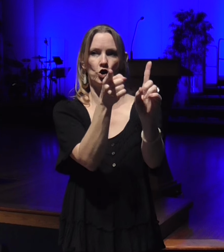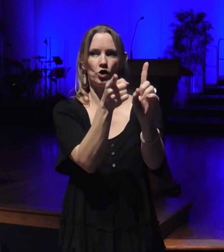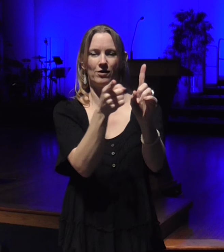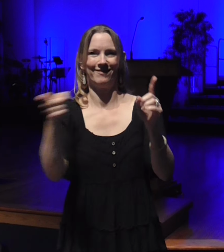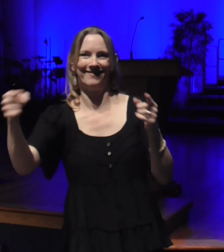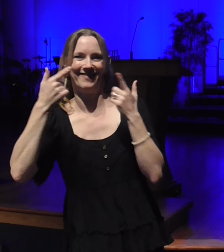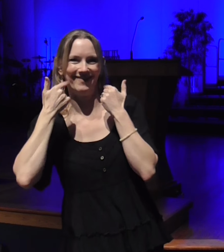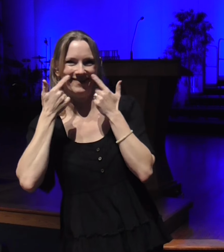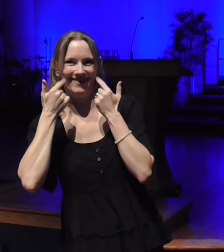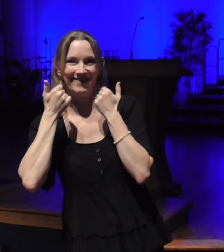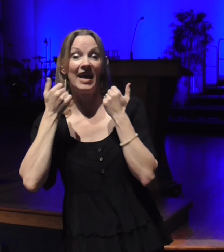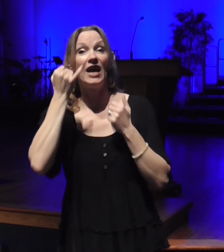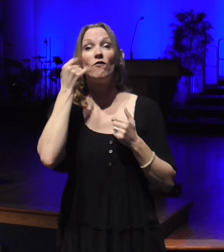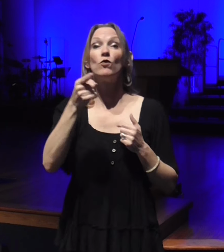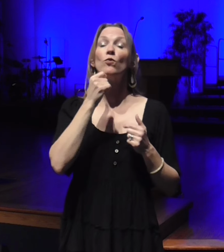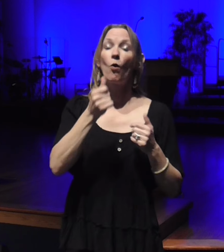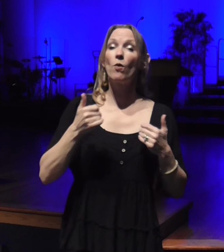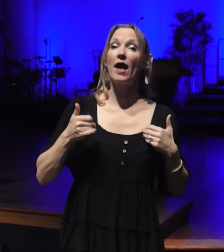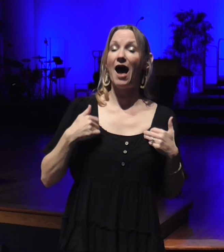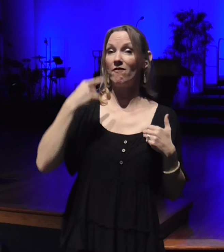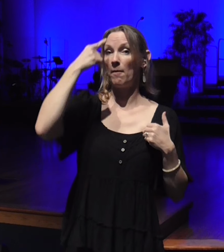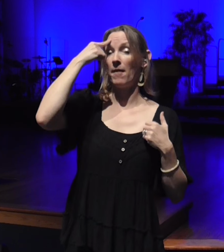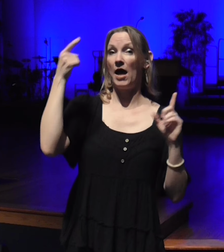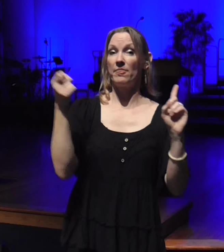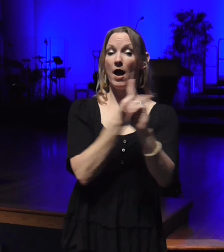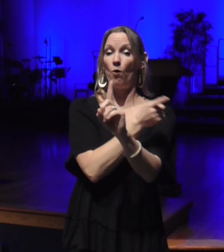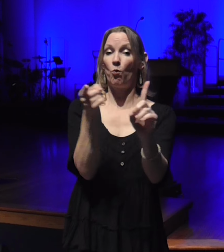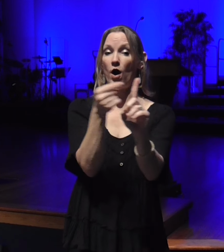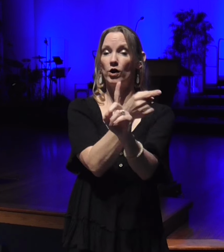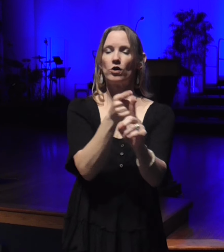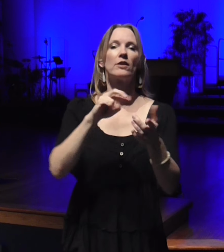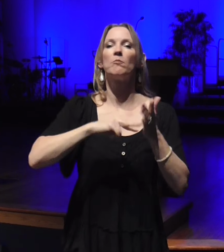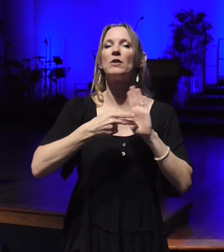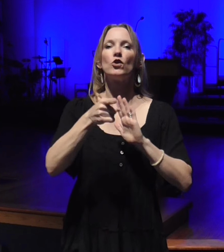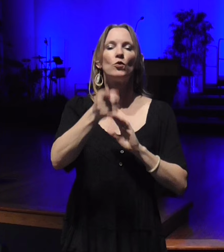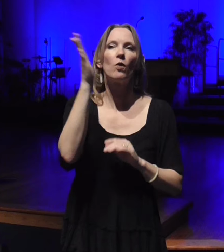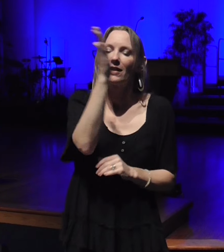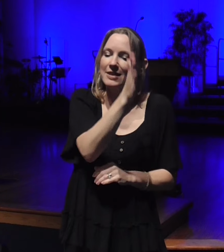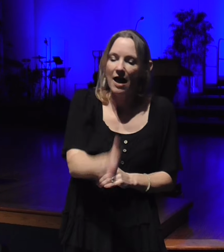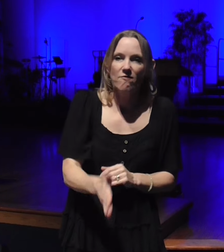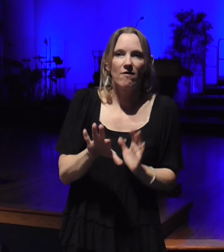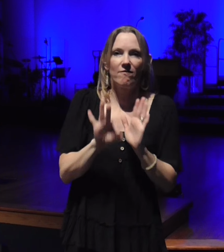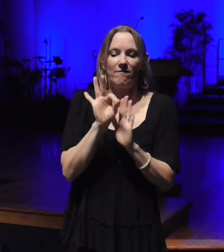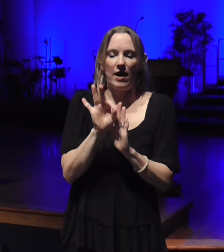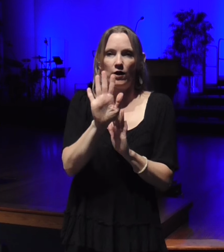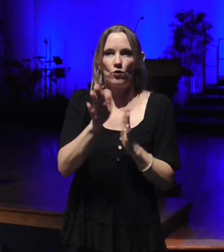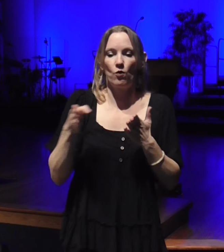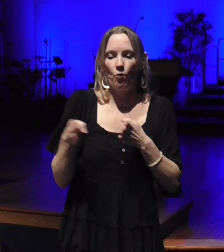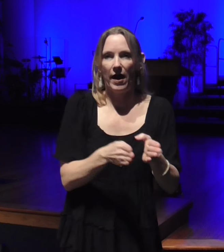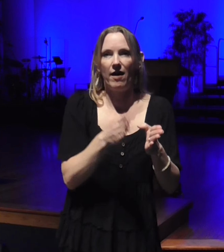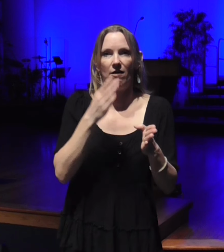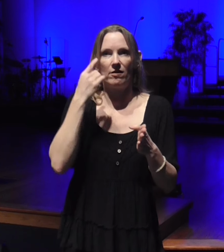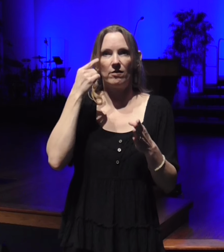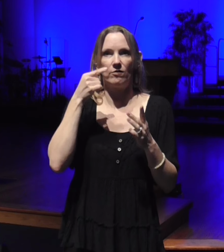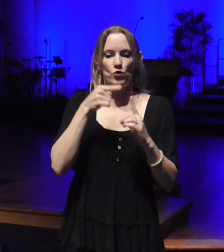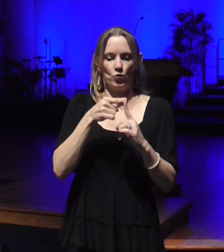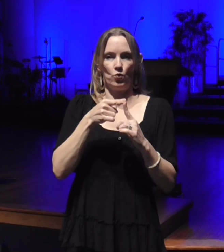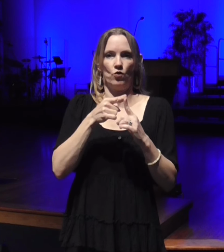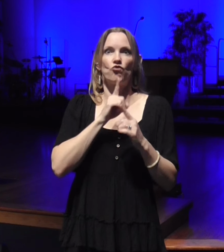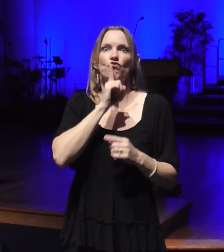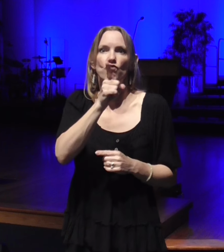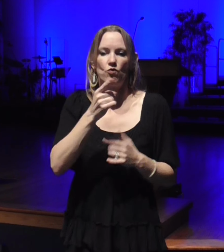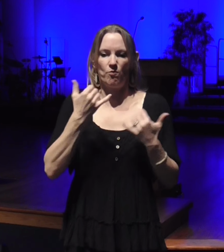If you don't have a wandering mind, you will never find your way to the true present moment.